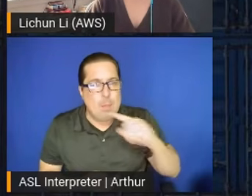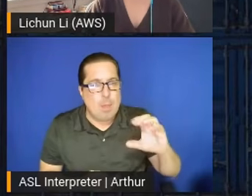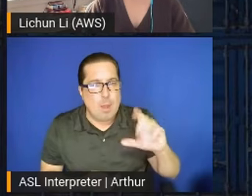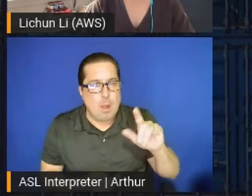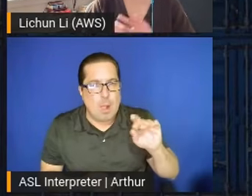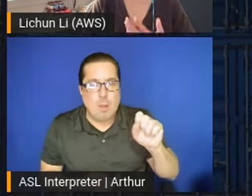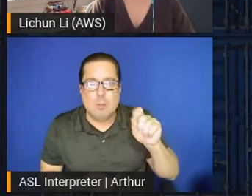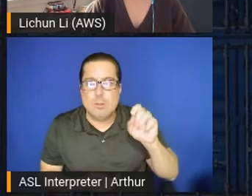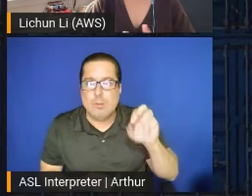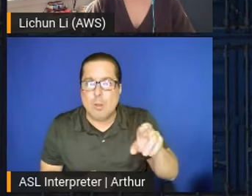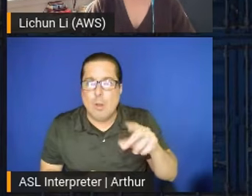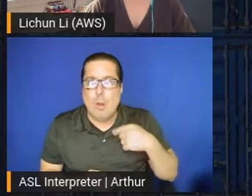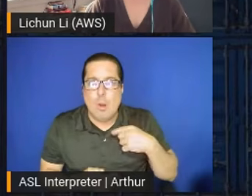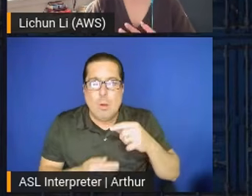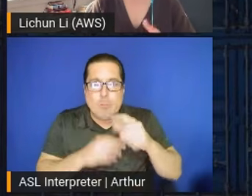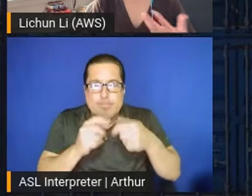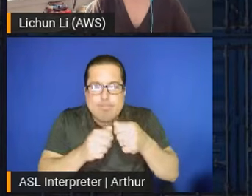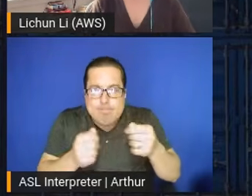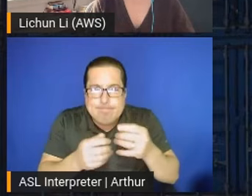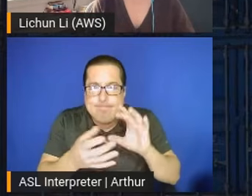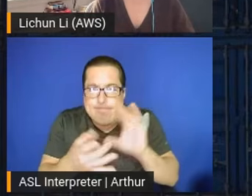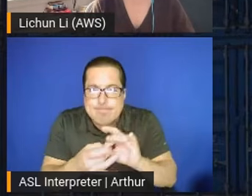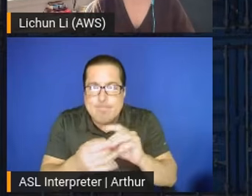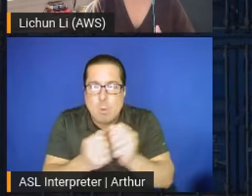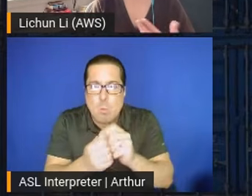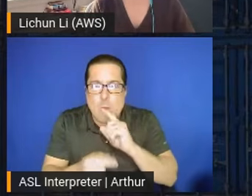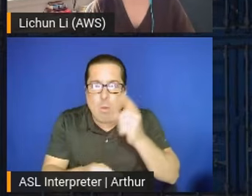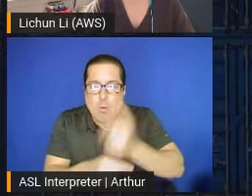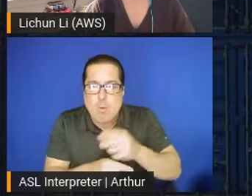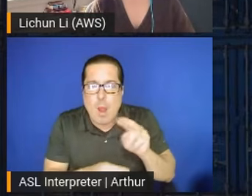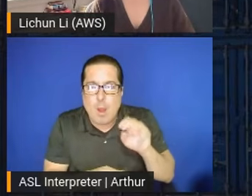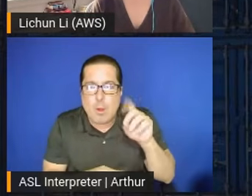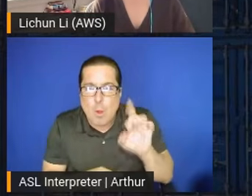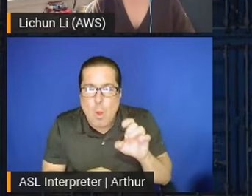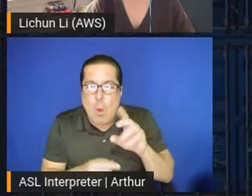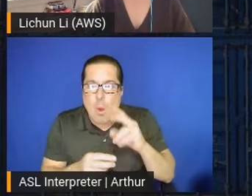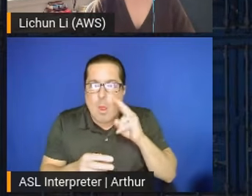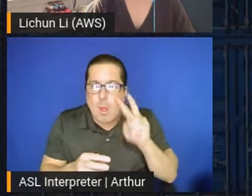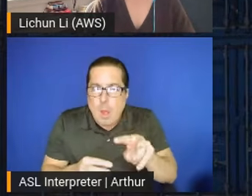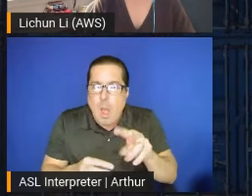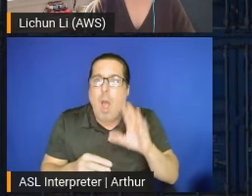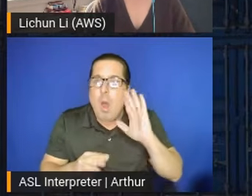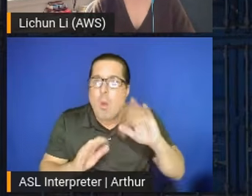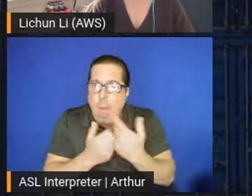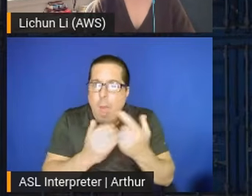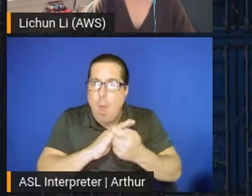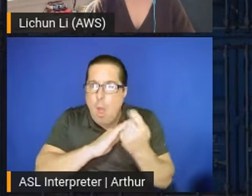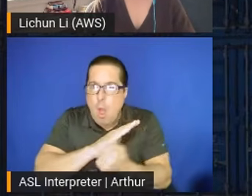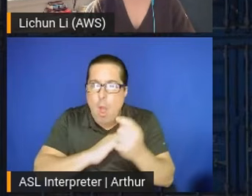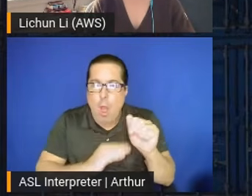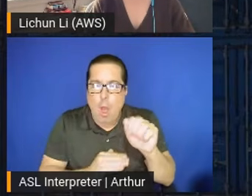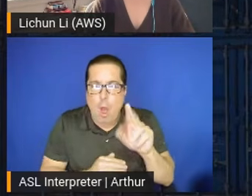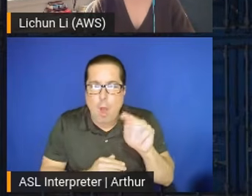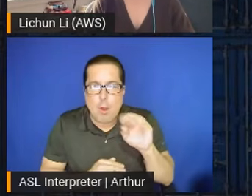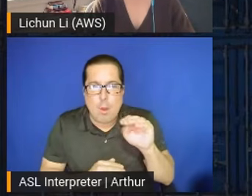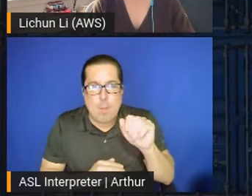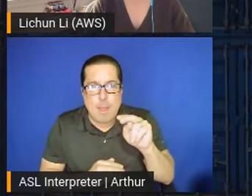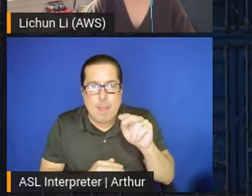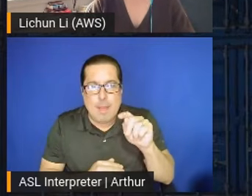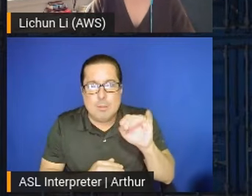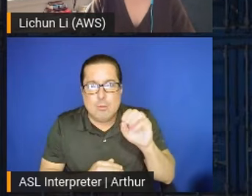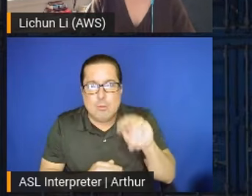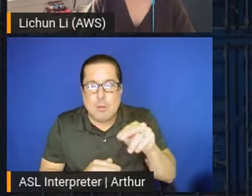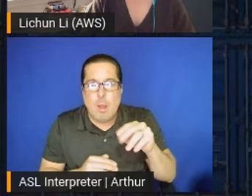We build the automation so that you don't have to. And that's what you will not get by simply using a vanilla